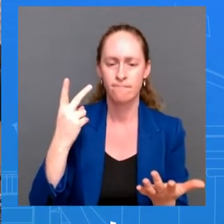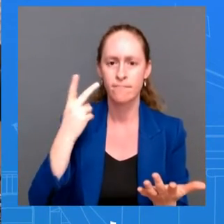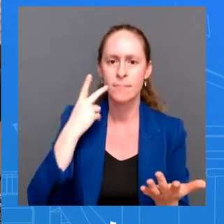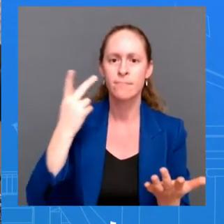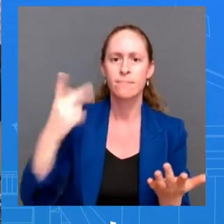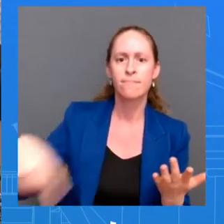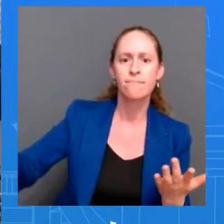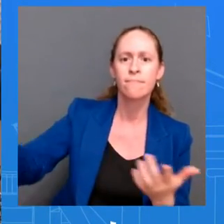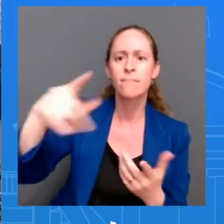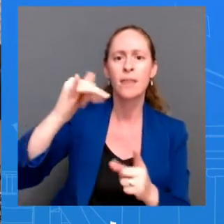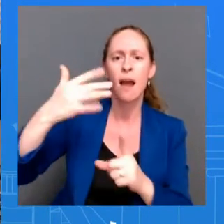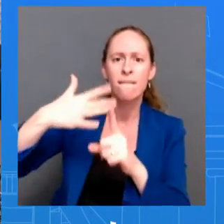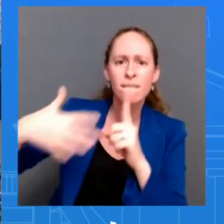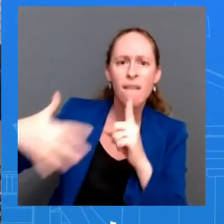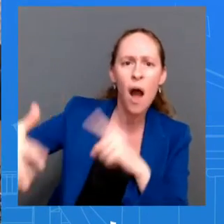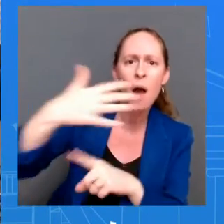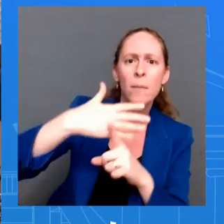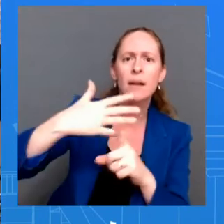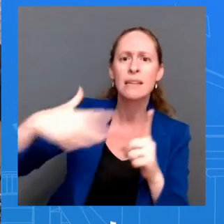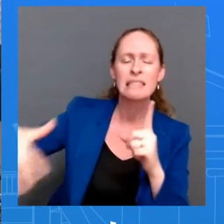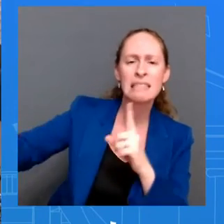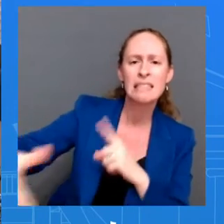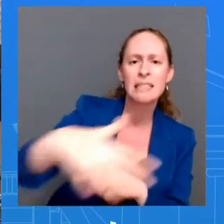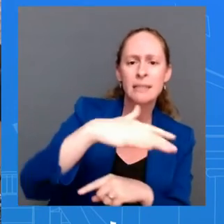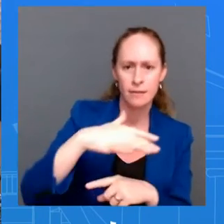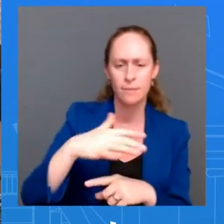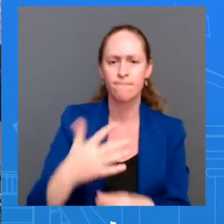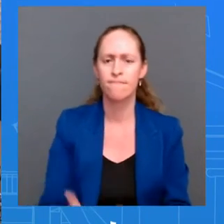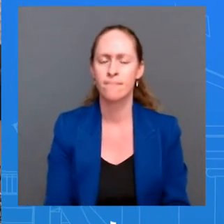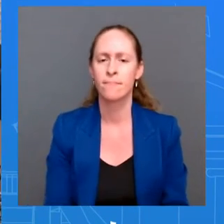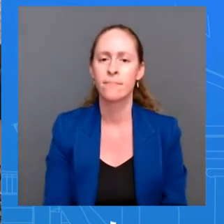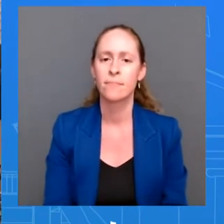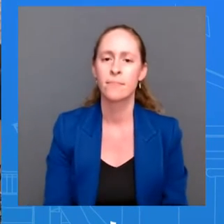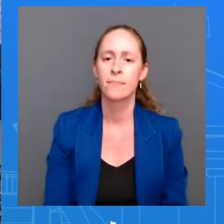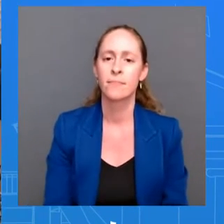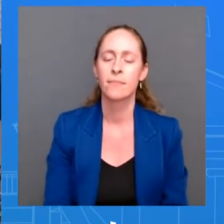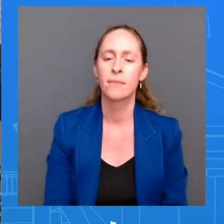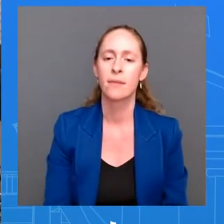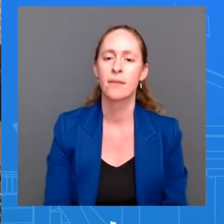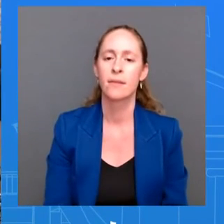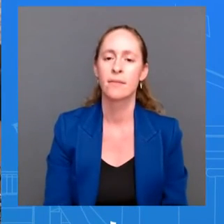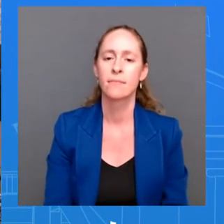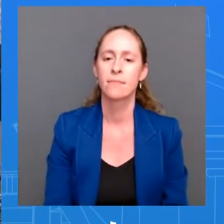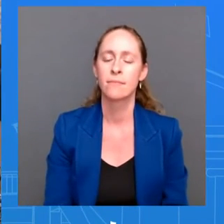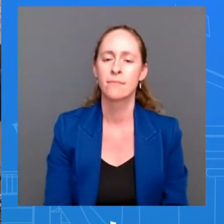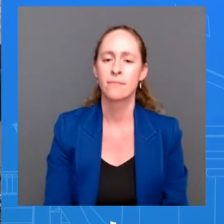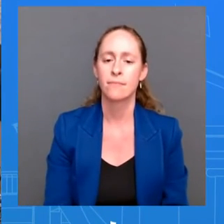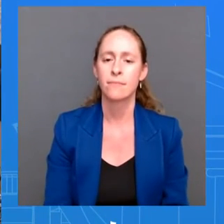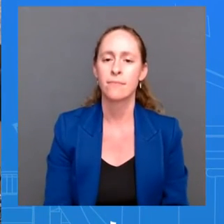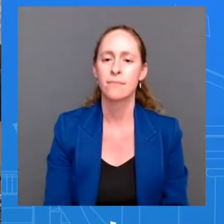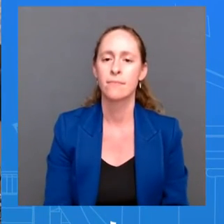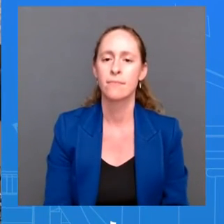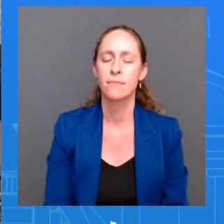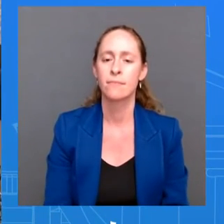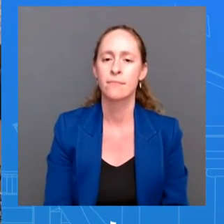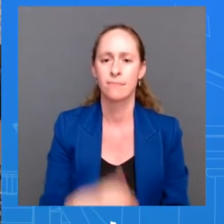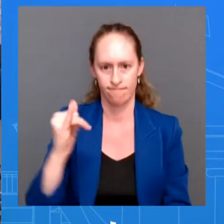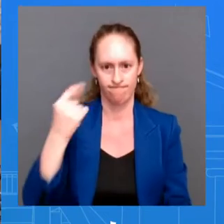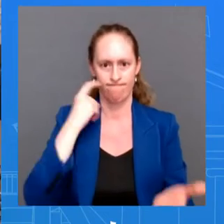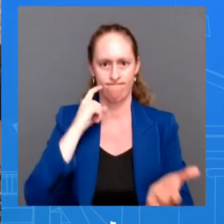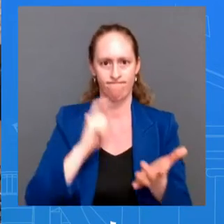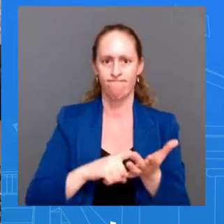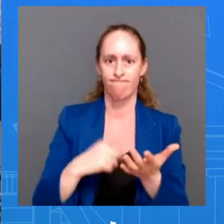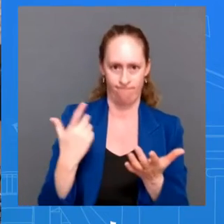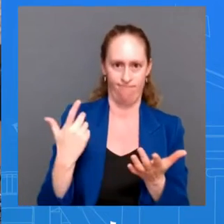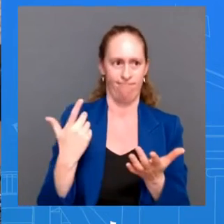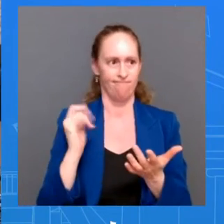energy, but frustrated by some of the trade-offs, mandates for new drilling, mandates for opening up some different parts of the country to drilling.